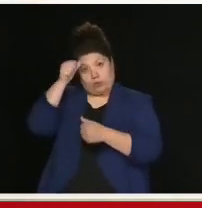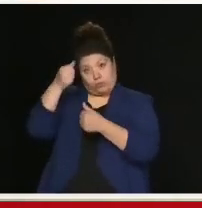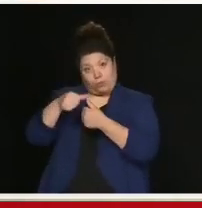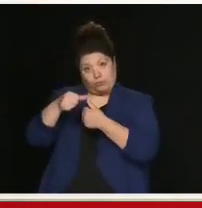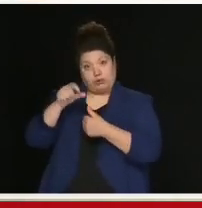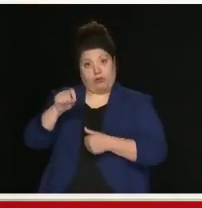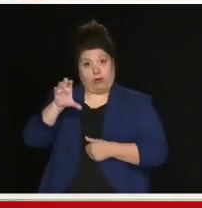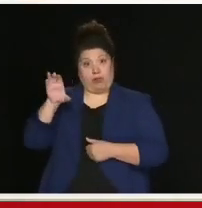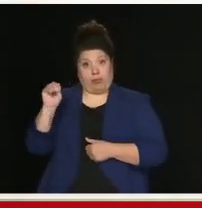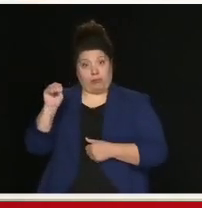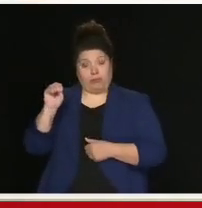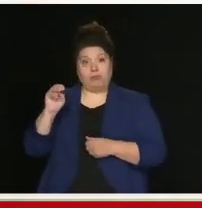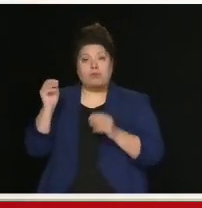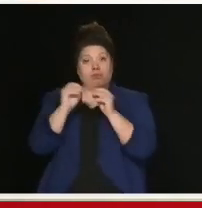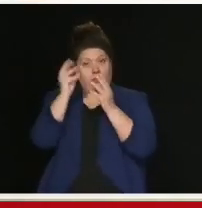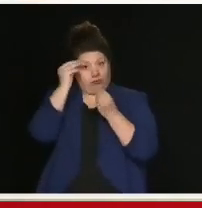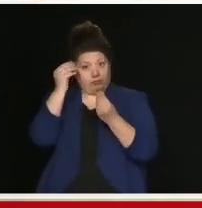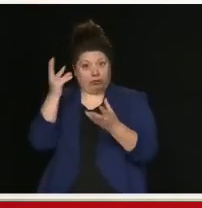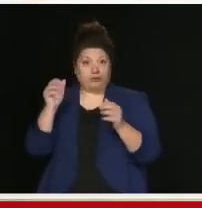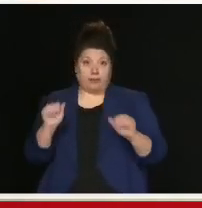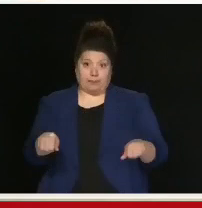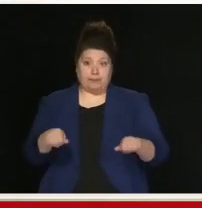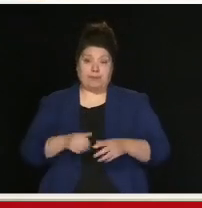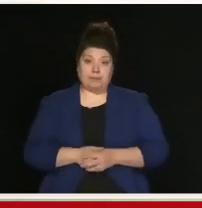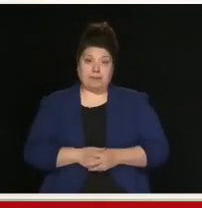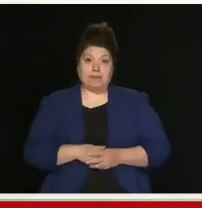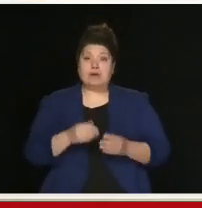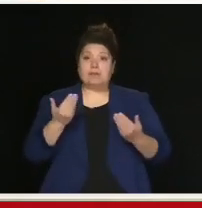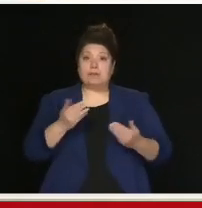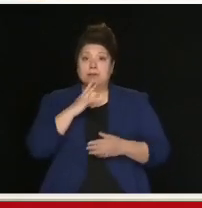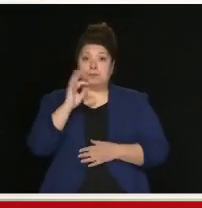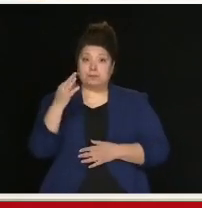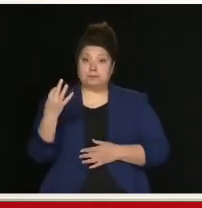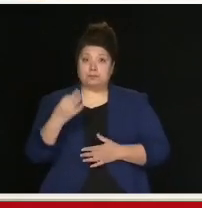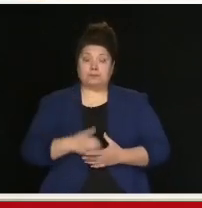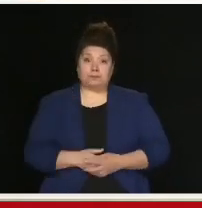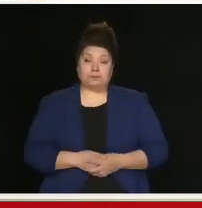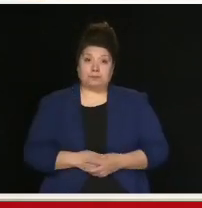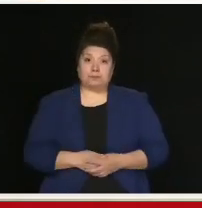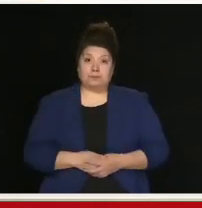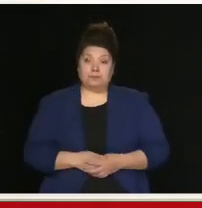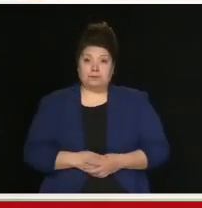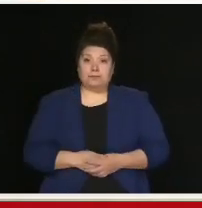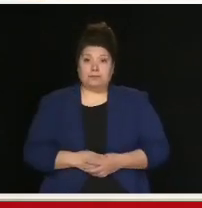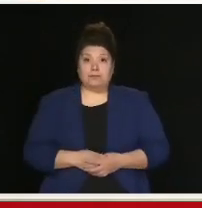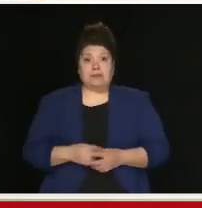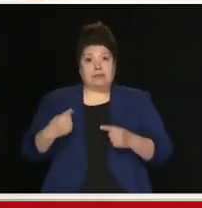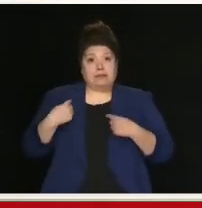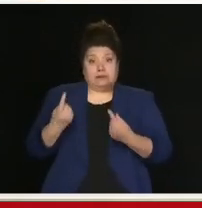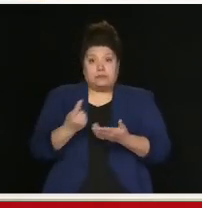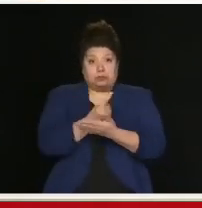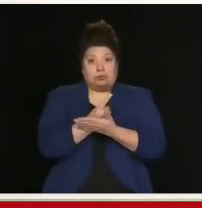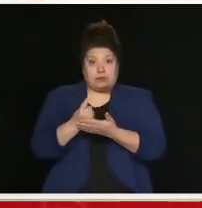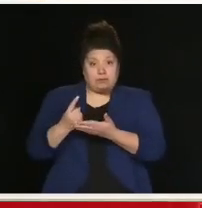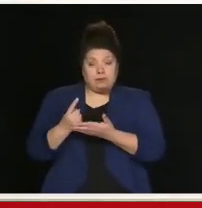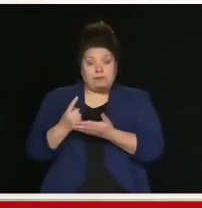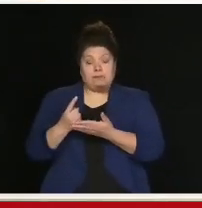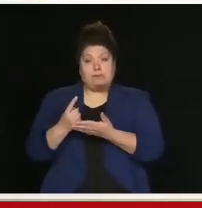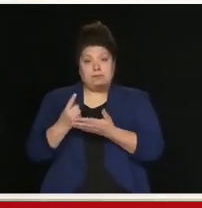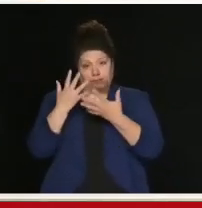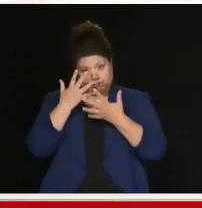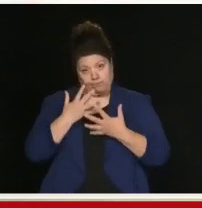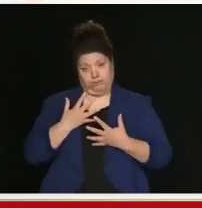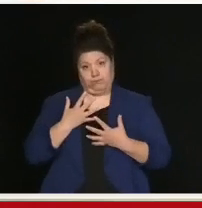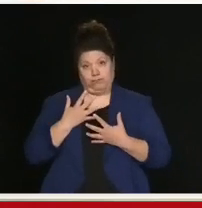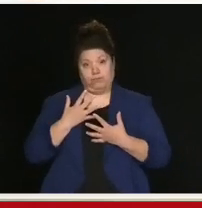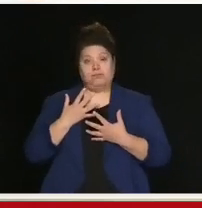NovaScotiaRemembers.com. La semaine qui se termine a été particulièrement douloureuse pour les gens de la Nouvelle-Écosse et pour tous les Canadiens.